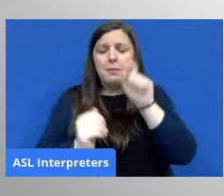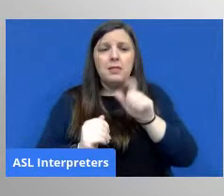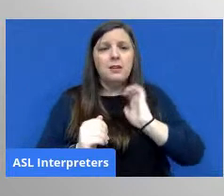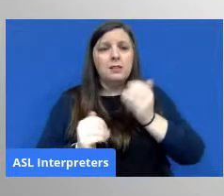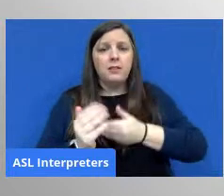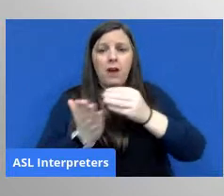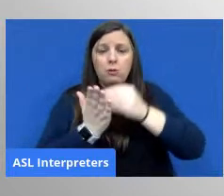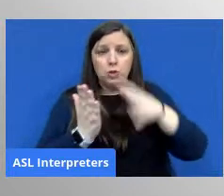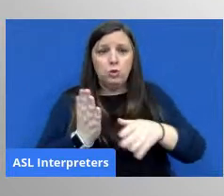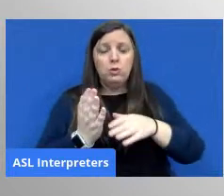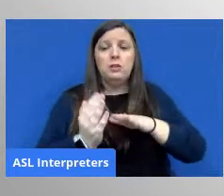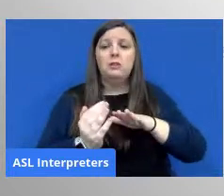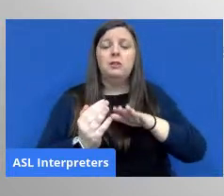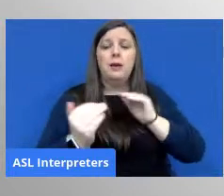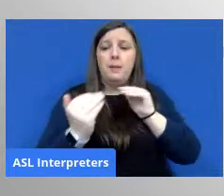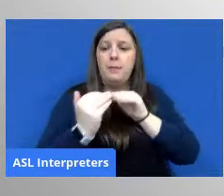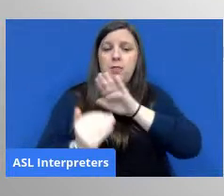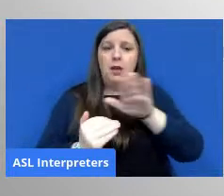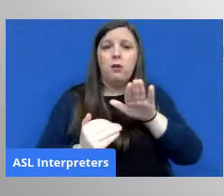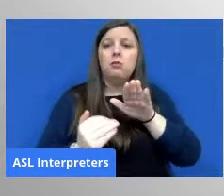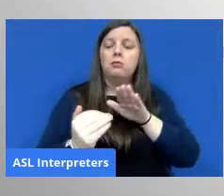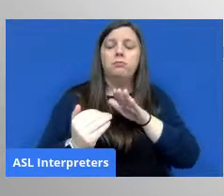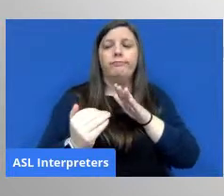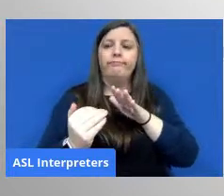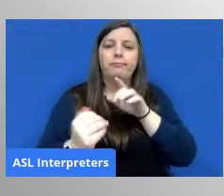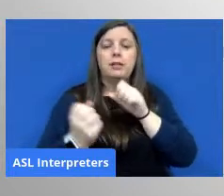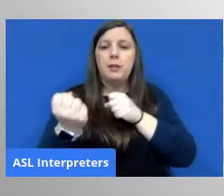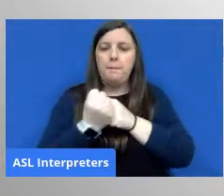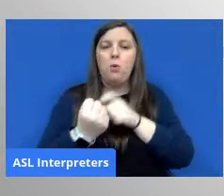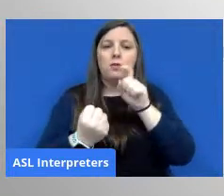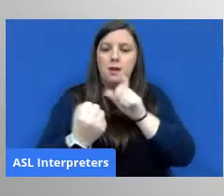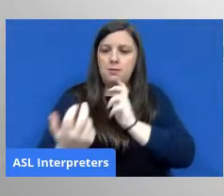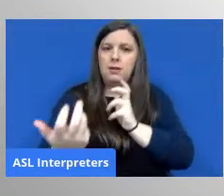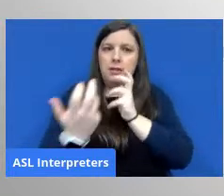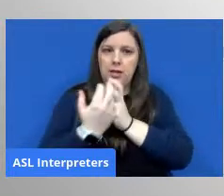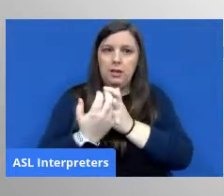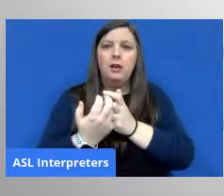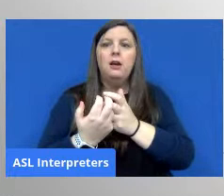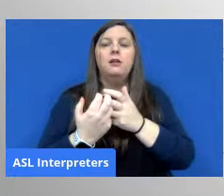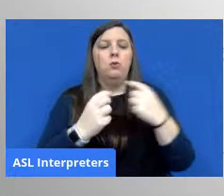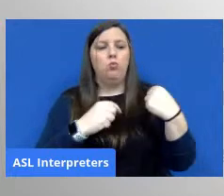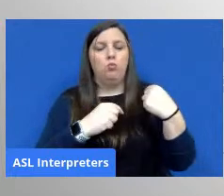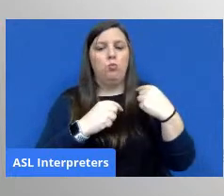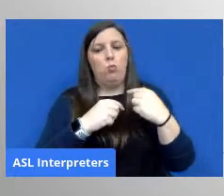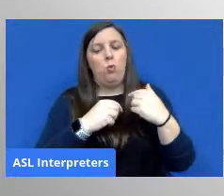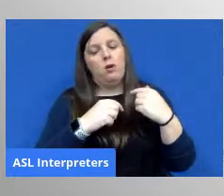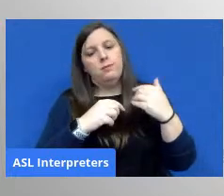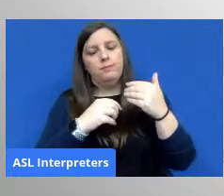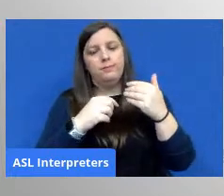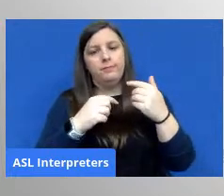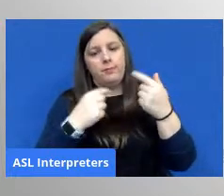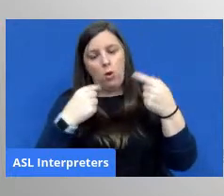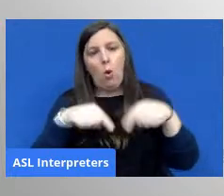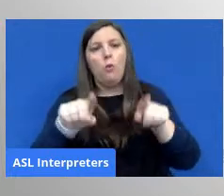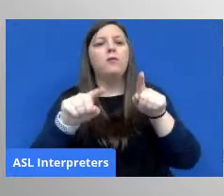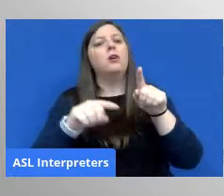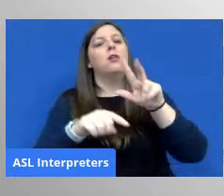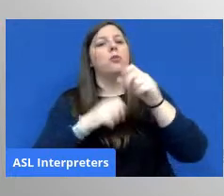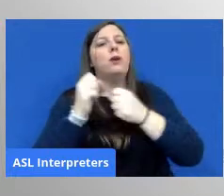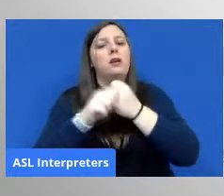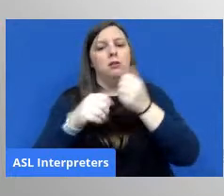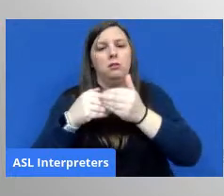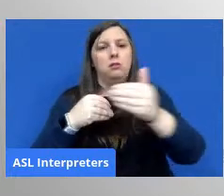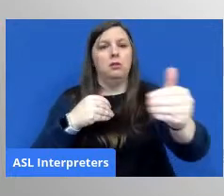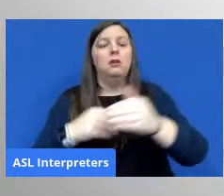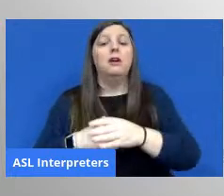these funds over the next 3 years? And the only other thing we had is that we do get a lot of feedback. Feedback comes